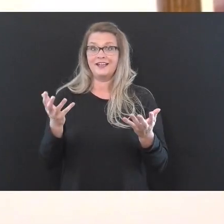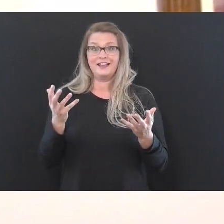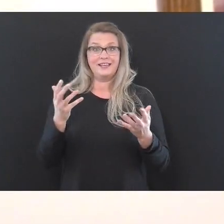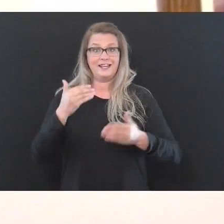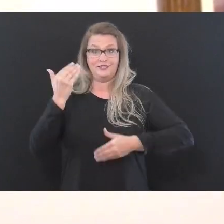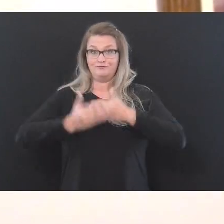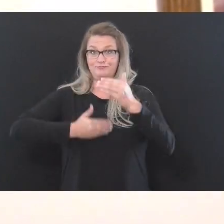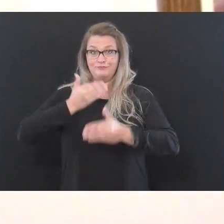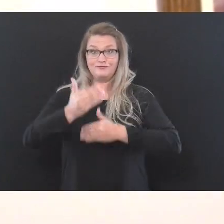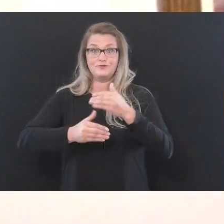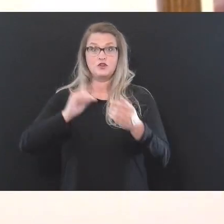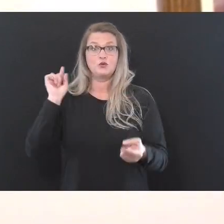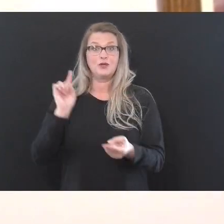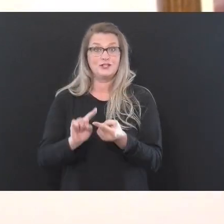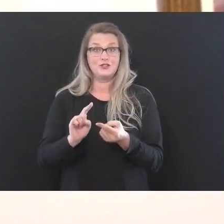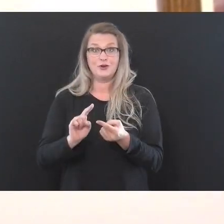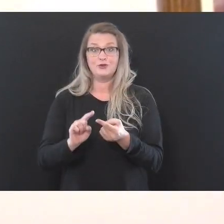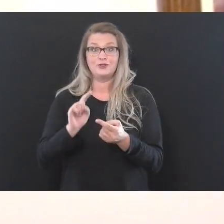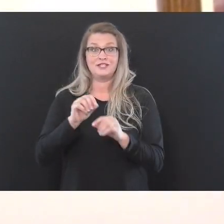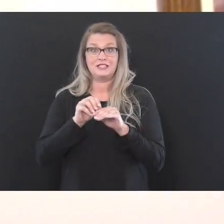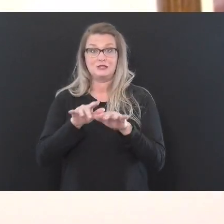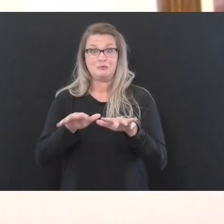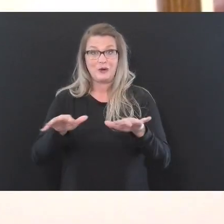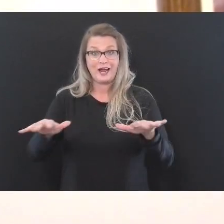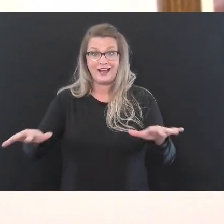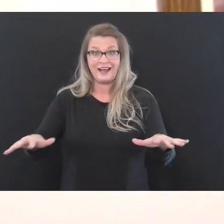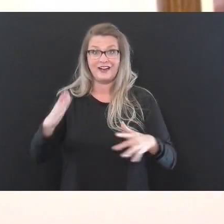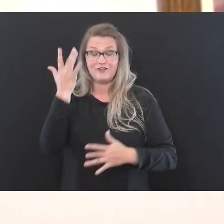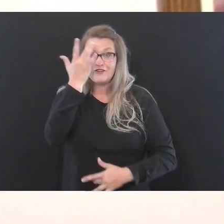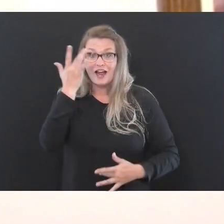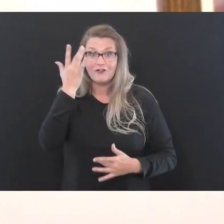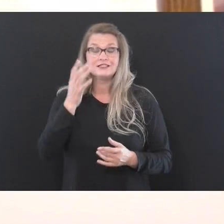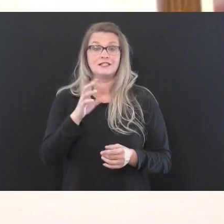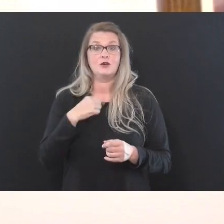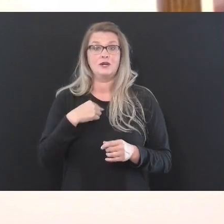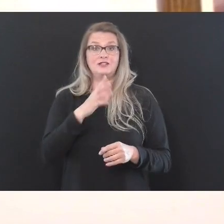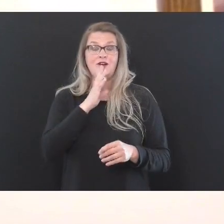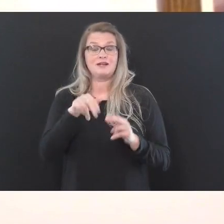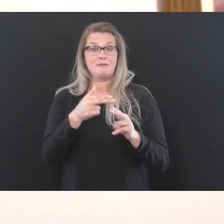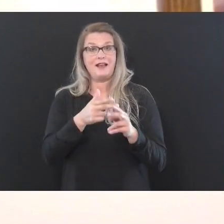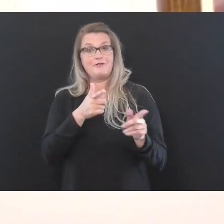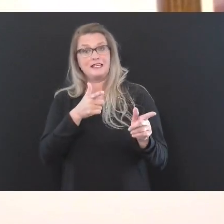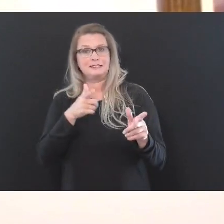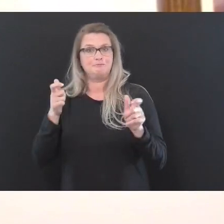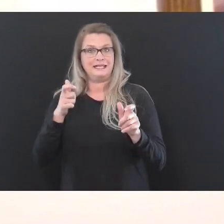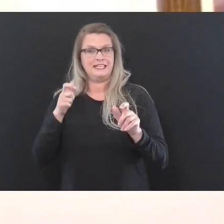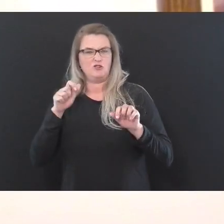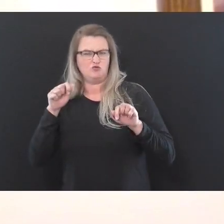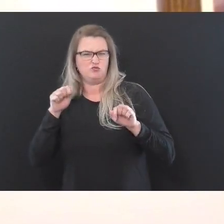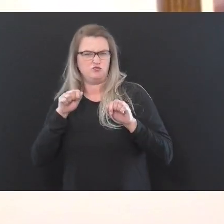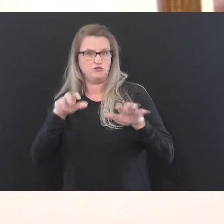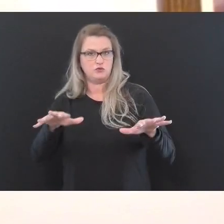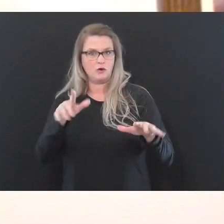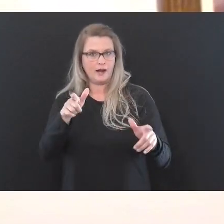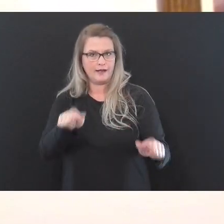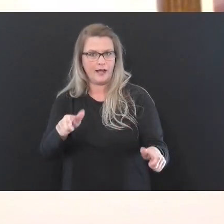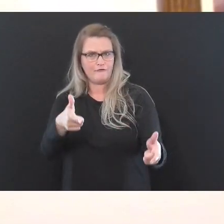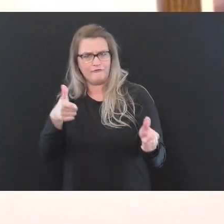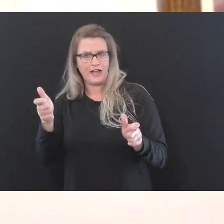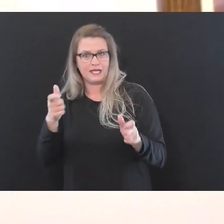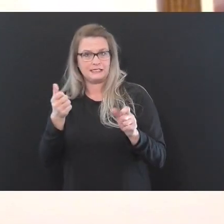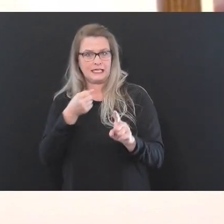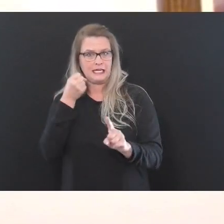strategies to reduce the virus spread. We've talked a lot about the speed of the spread of the virus, and ultimately